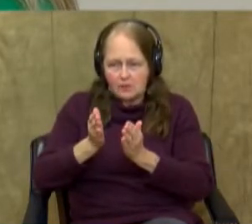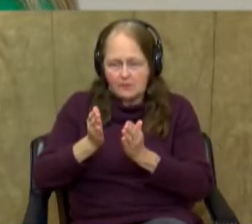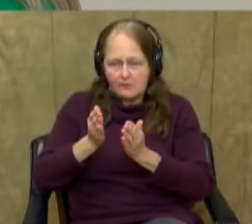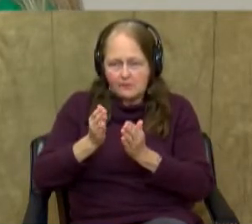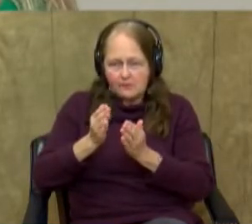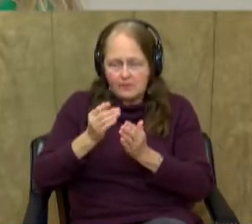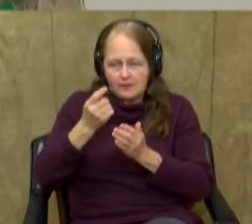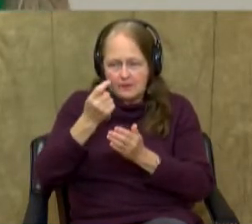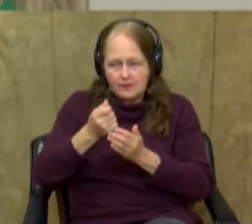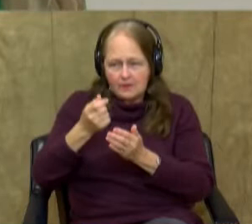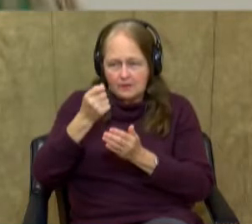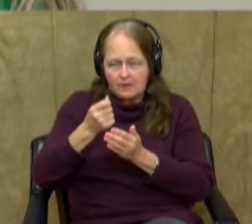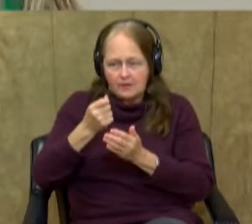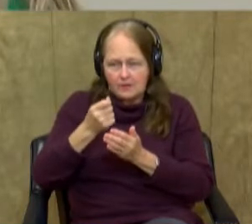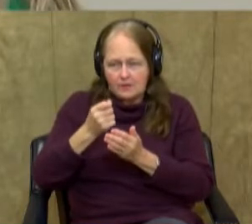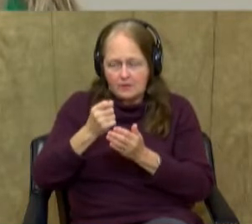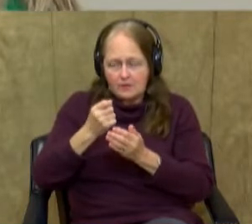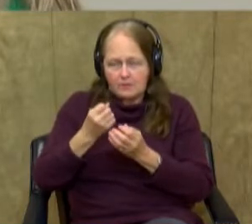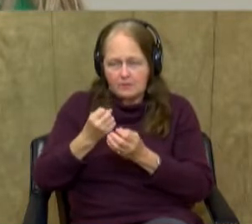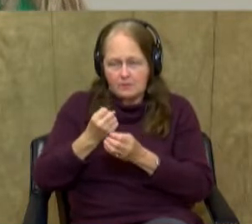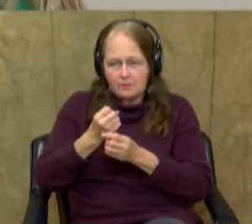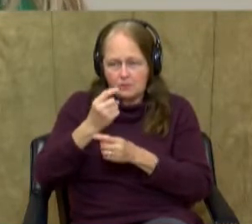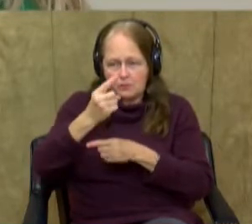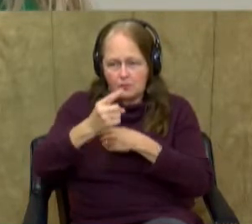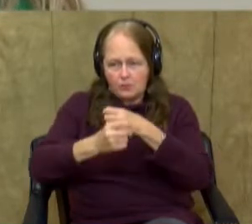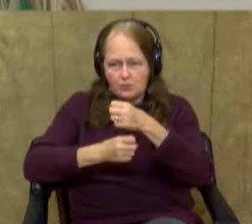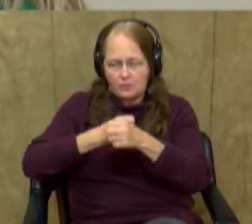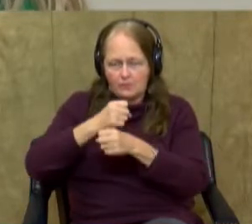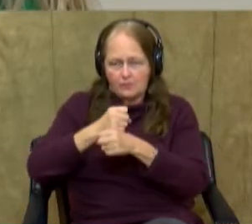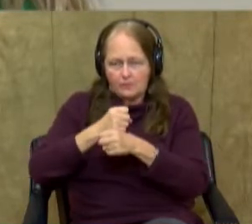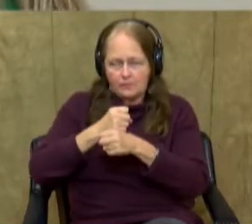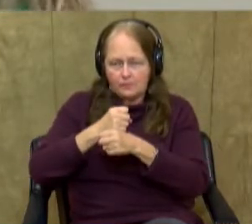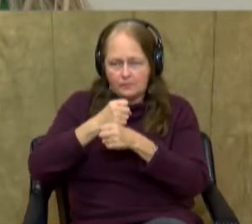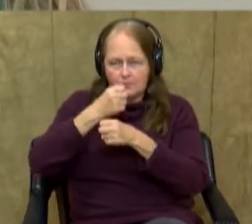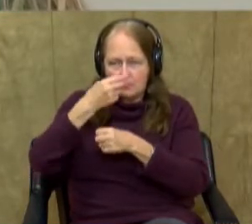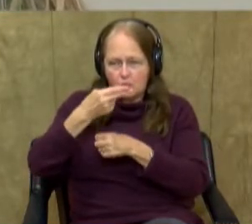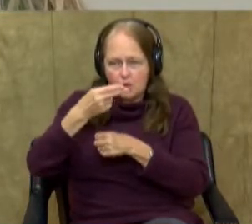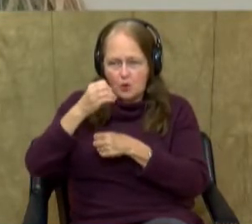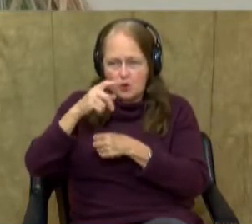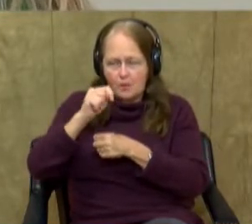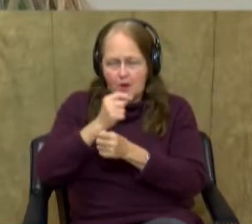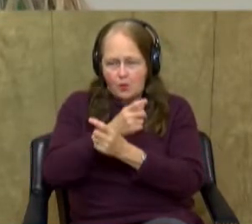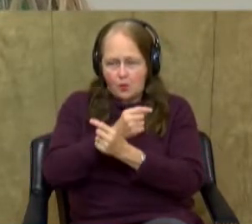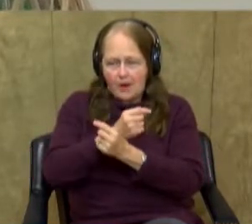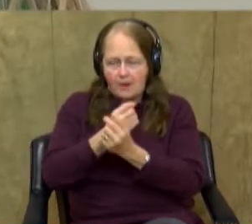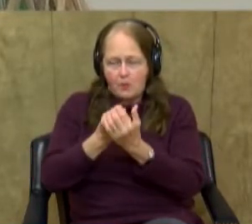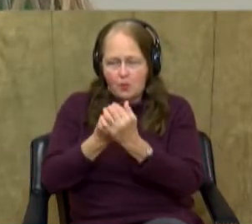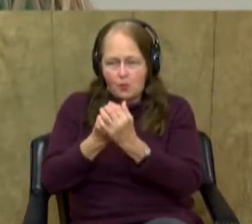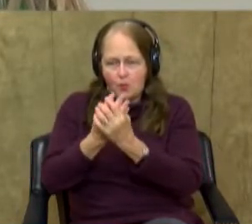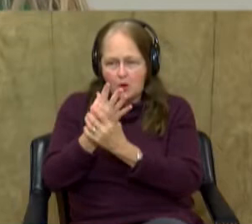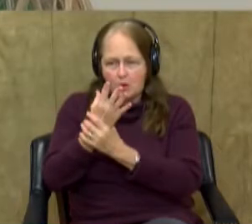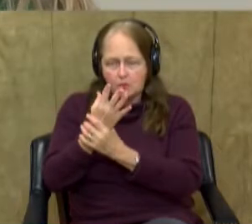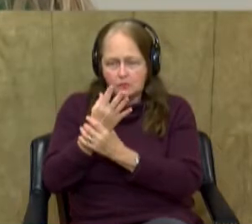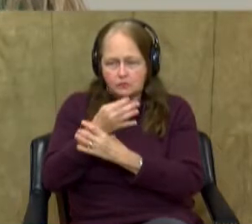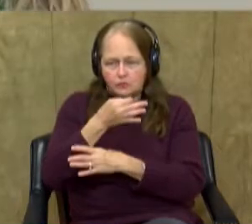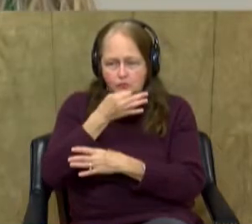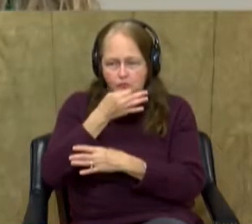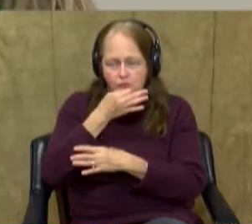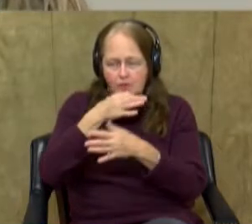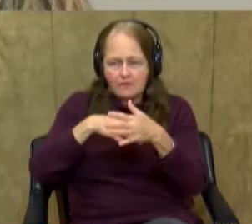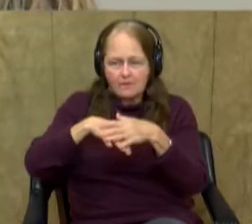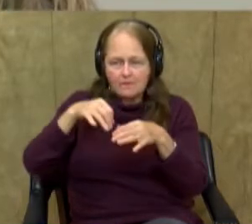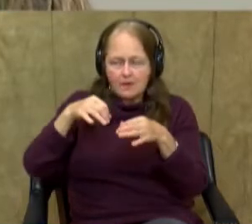Little by little, over the year, Hermit Crab had grown. Soon he would have to find